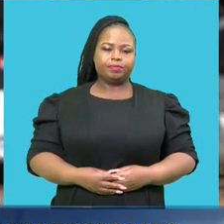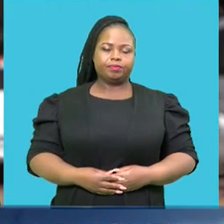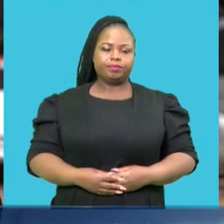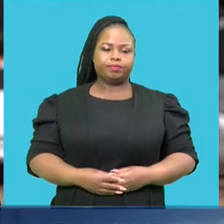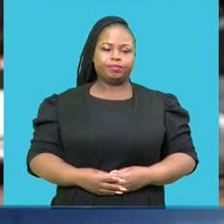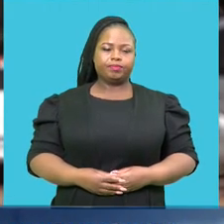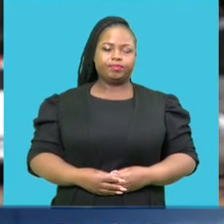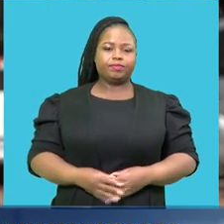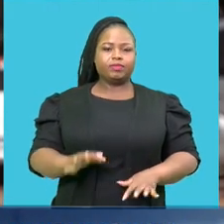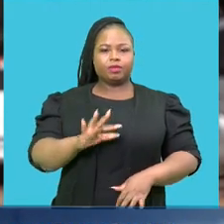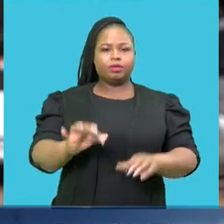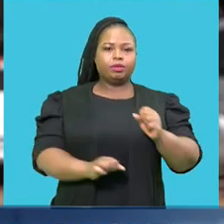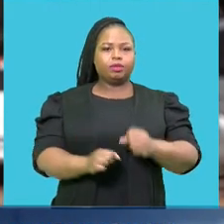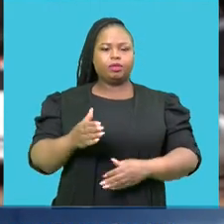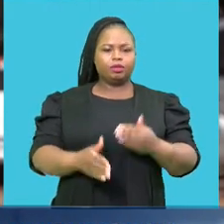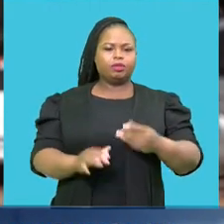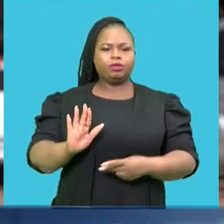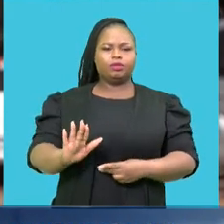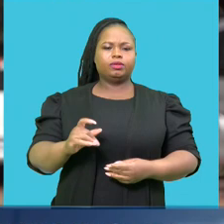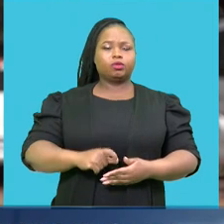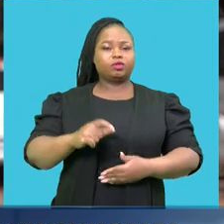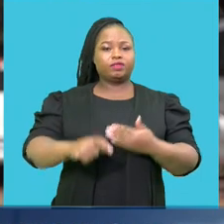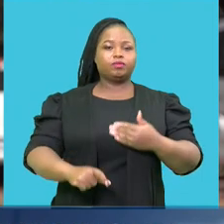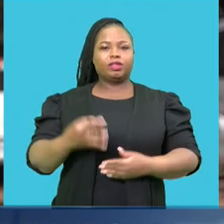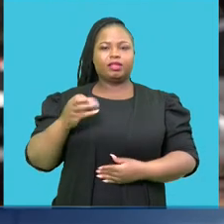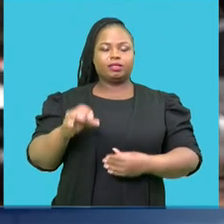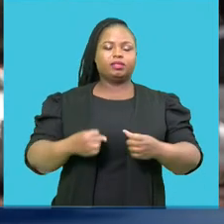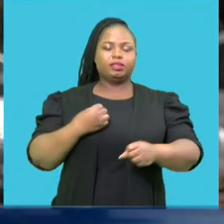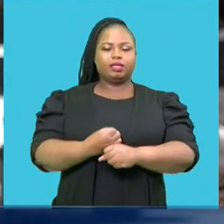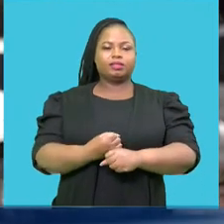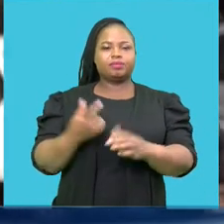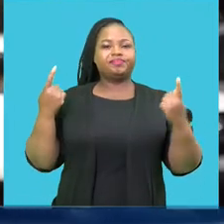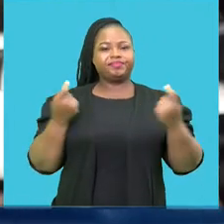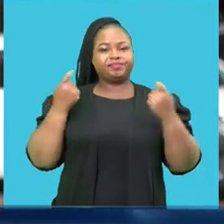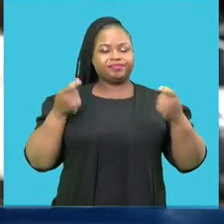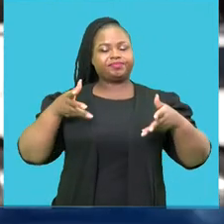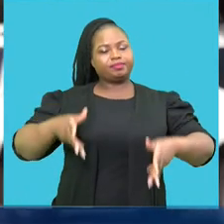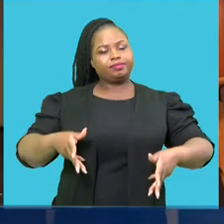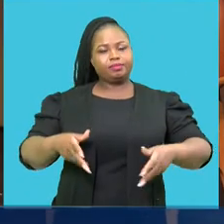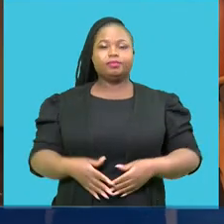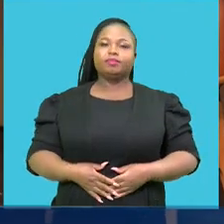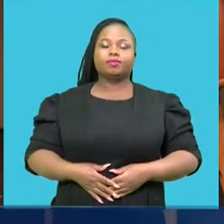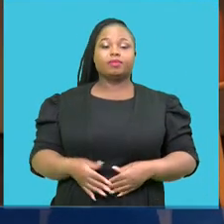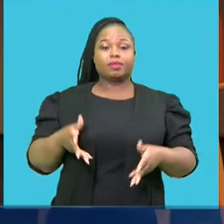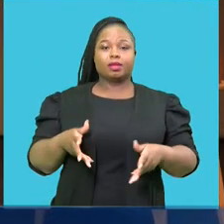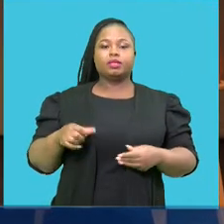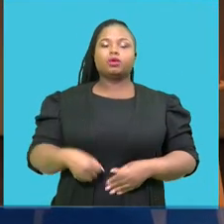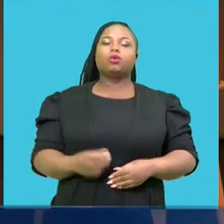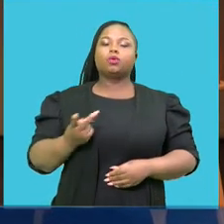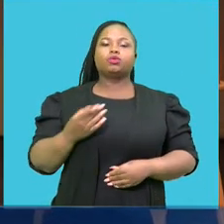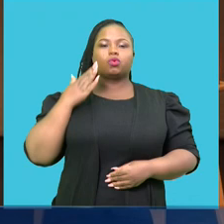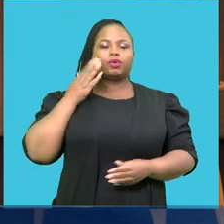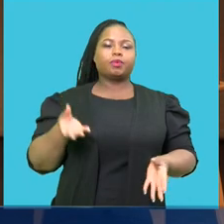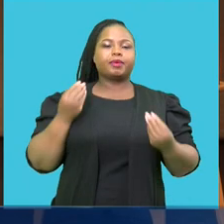Ivaluenge kia elpezulu inkompa yezugu ezi mbile bungaza imnyaga yenga mashuma matatu elagleli la tola